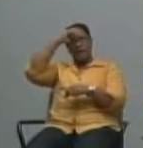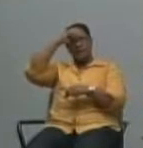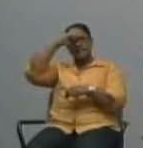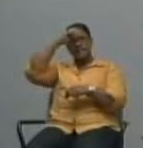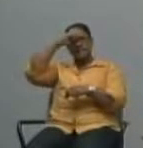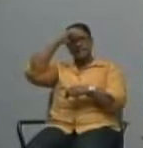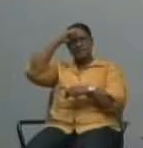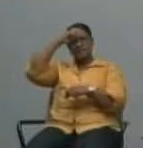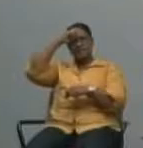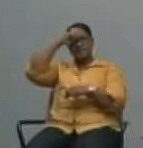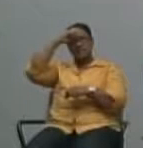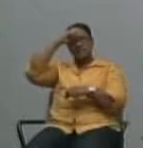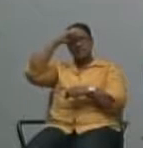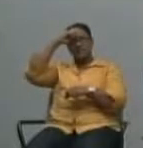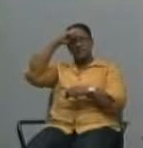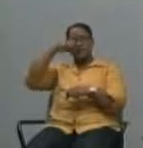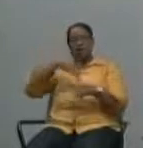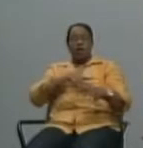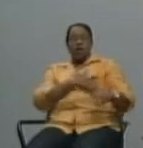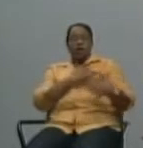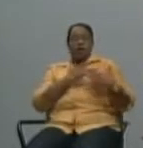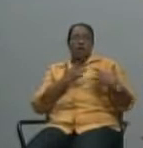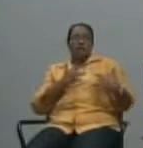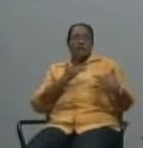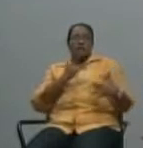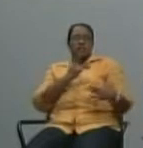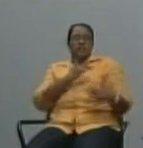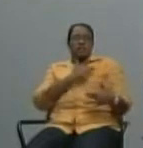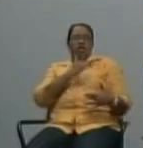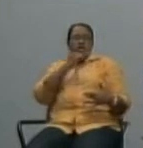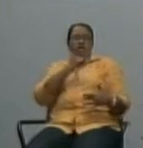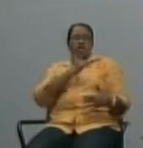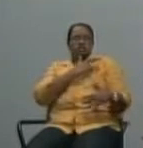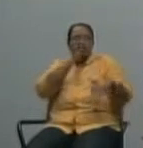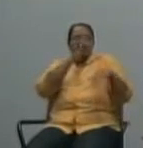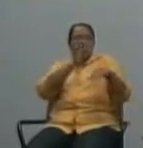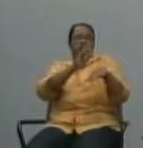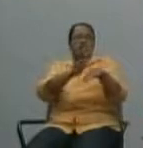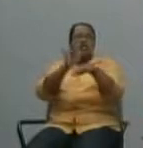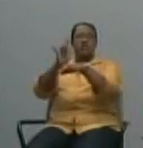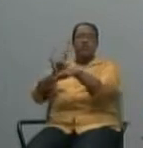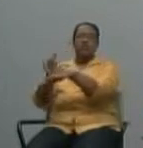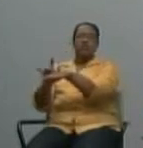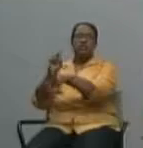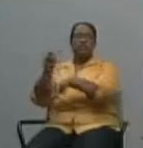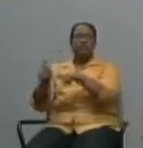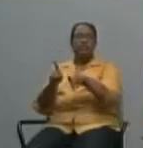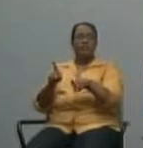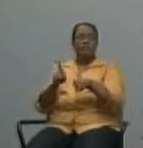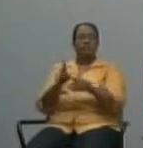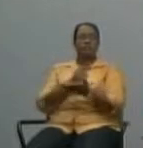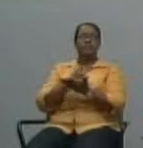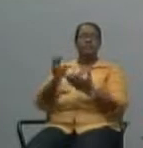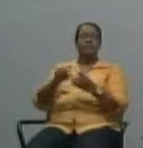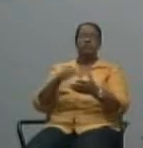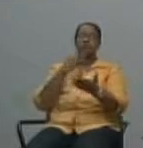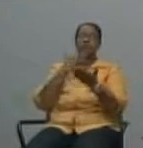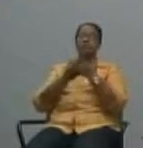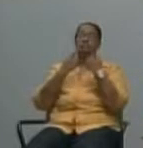to reach the heart of our brothers and sisters and to please God. The Holy Gospel warns us